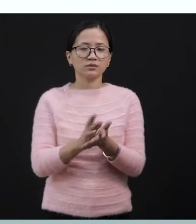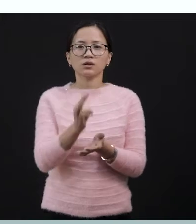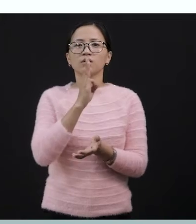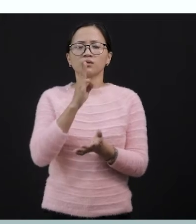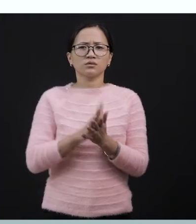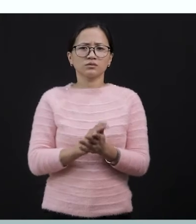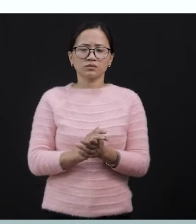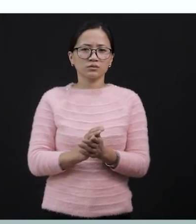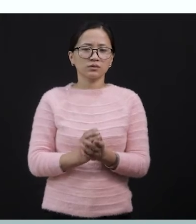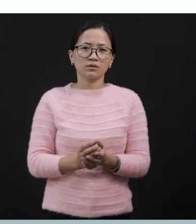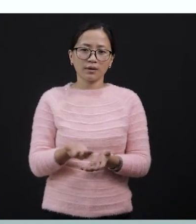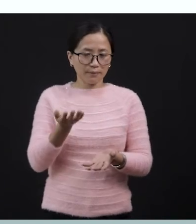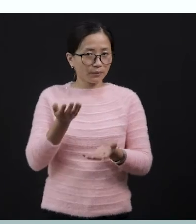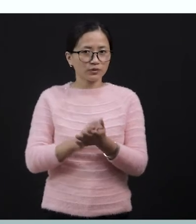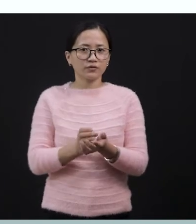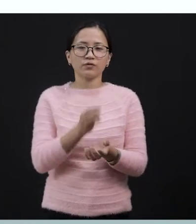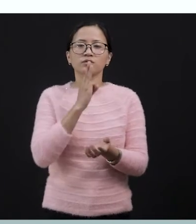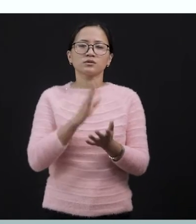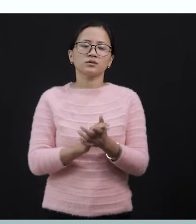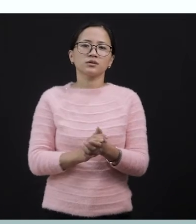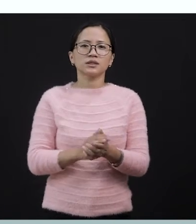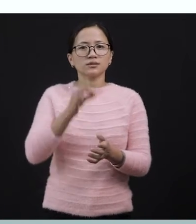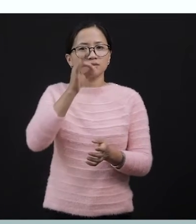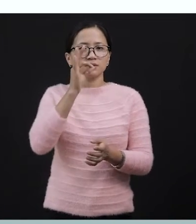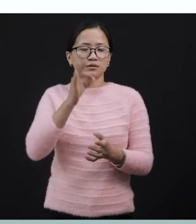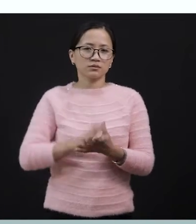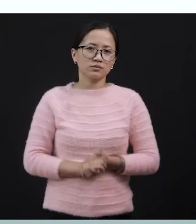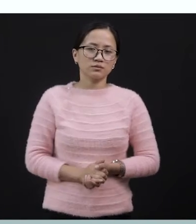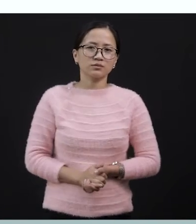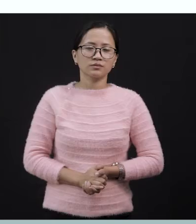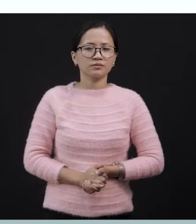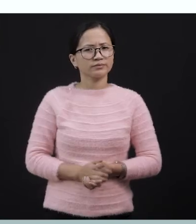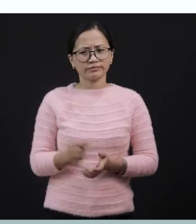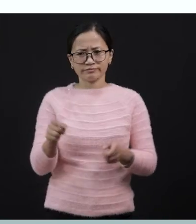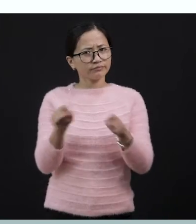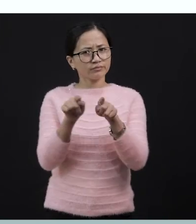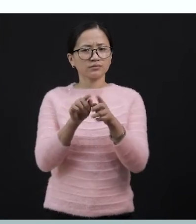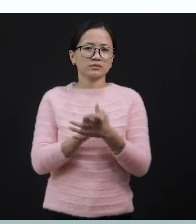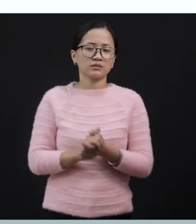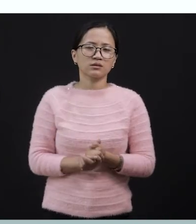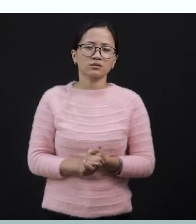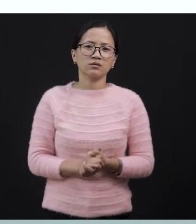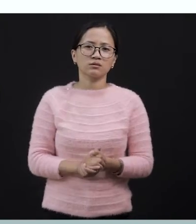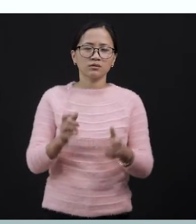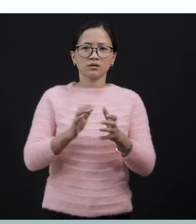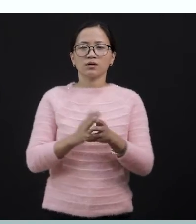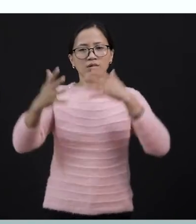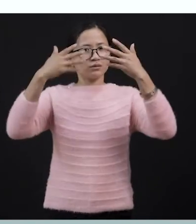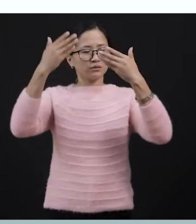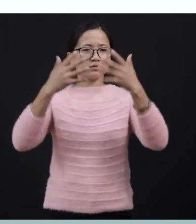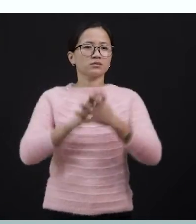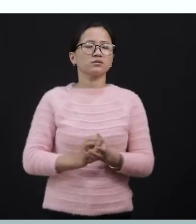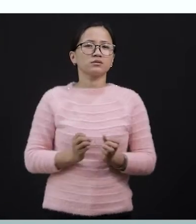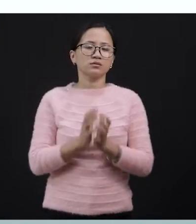The amount of water is maximum in tea. Like that, in our air,